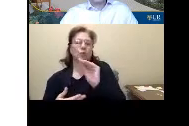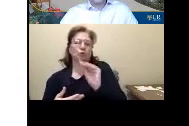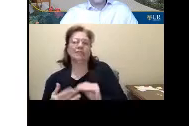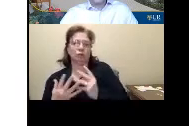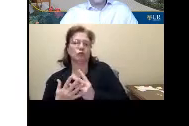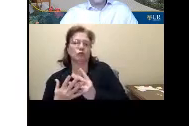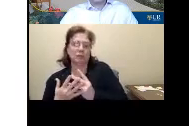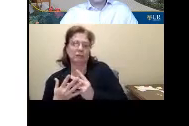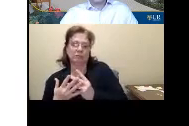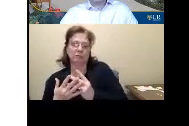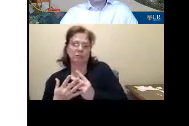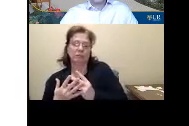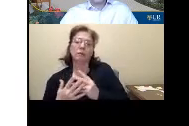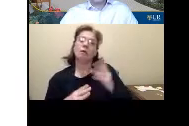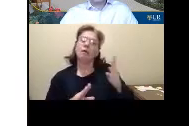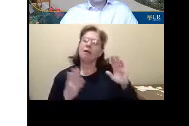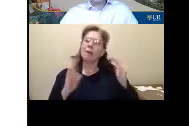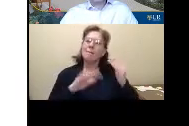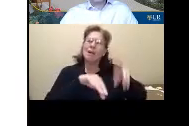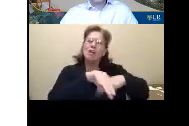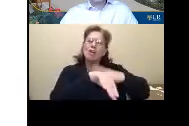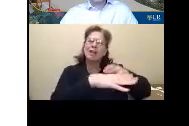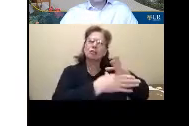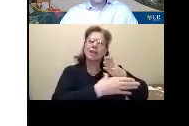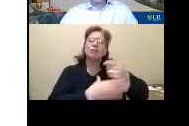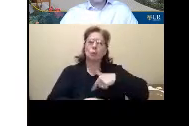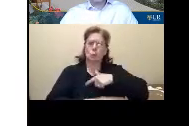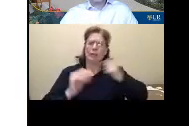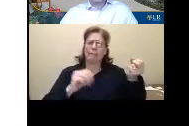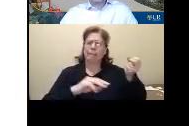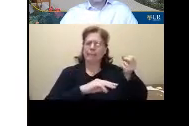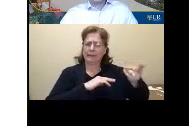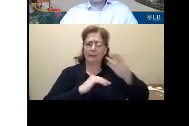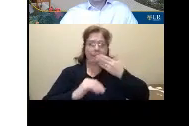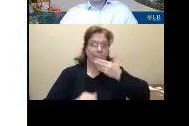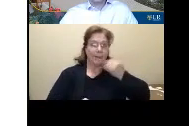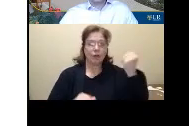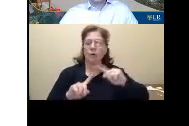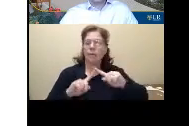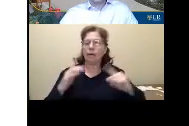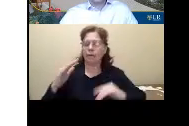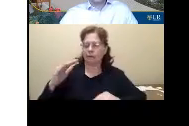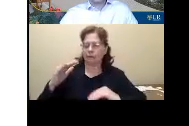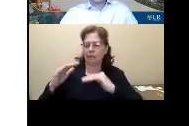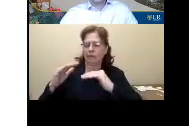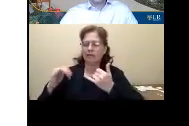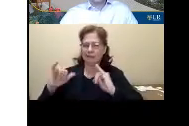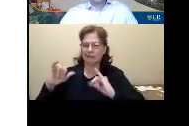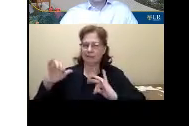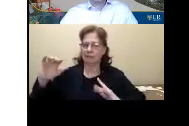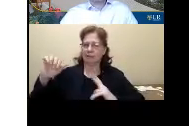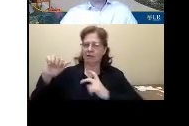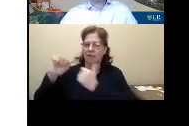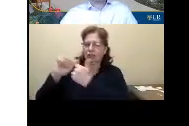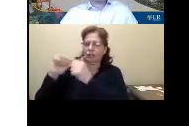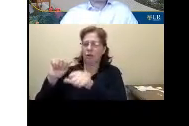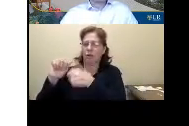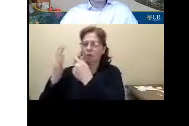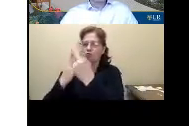doing significantly better than the national average. But again, we still have room to go to catch up to other screening programs.